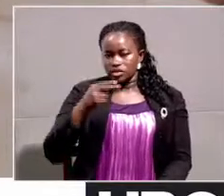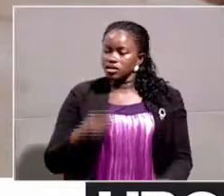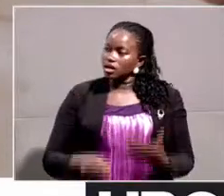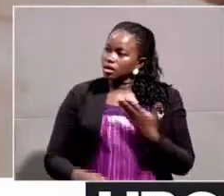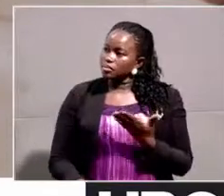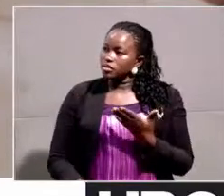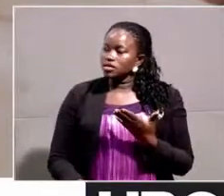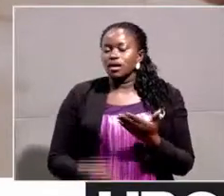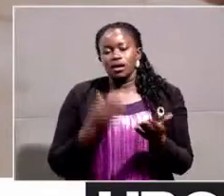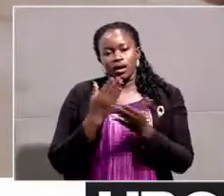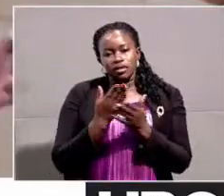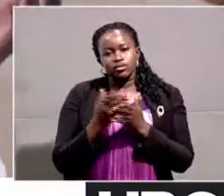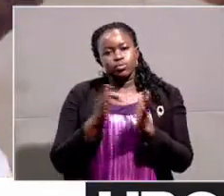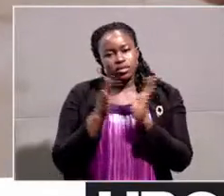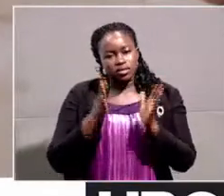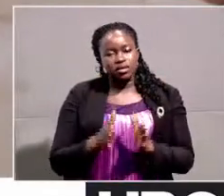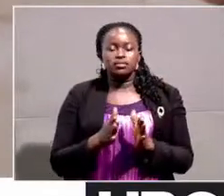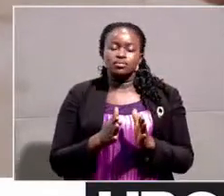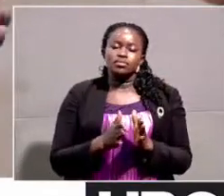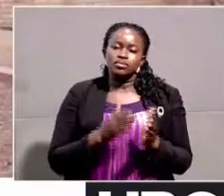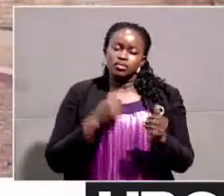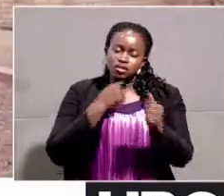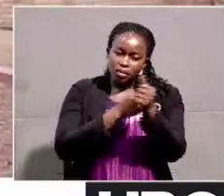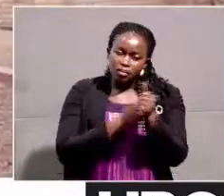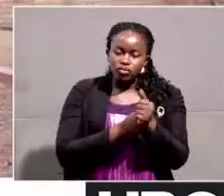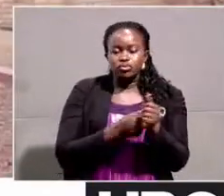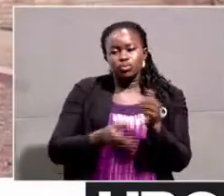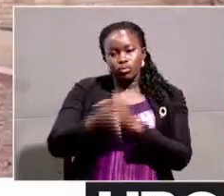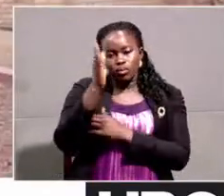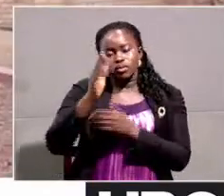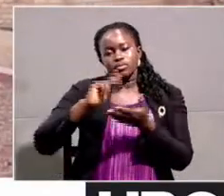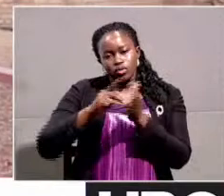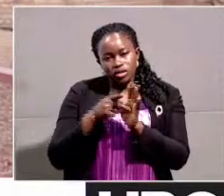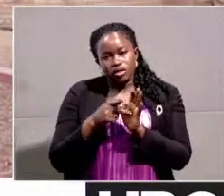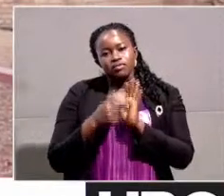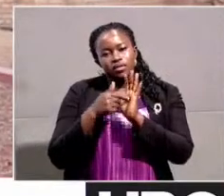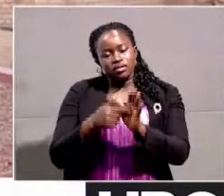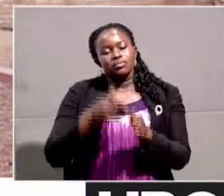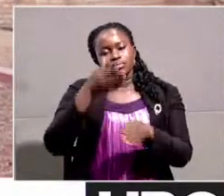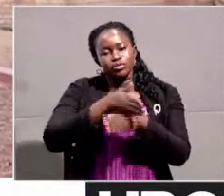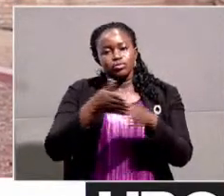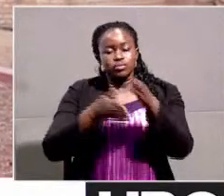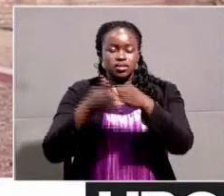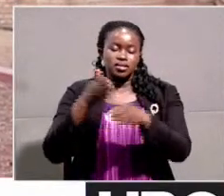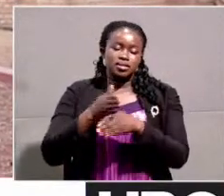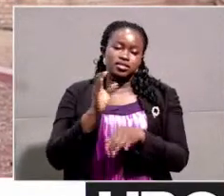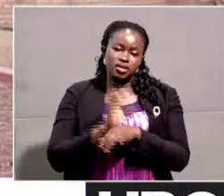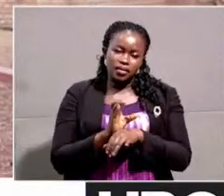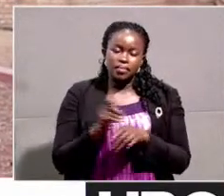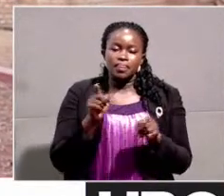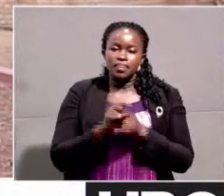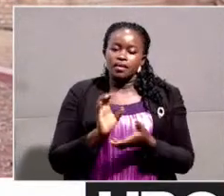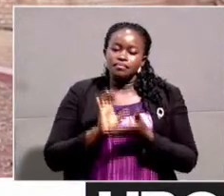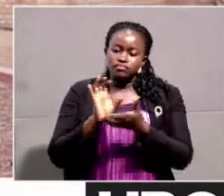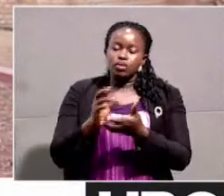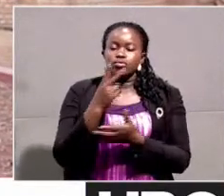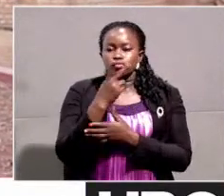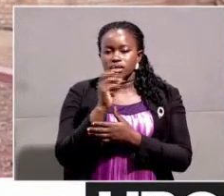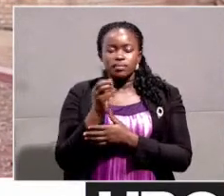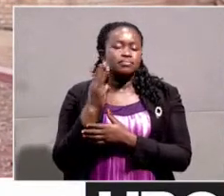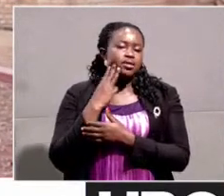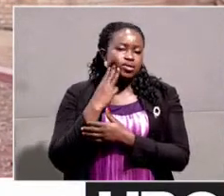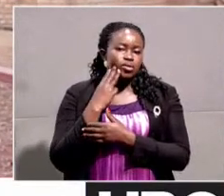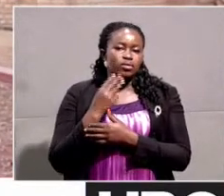asked Christians to always support God's projects, such as construction of worshipping places. The Prime Minister donated 20 million shillings